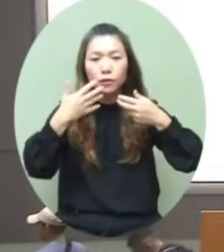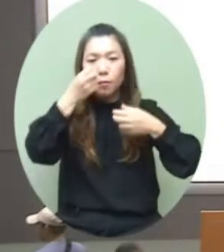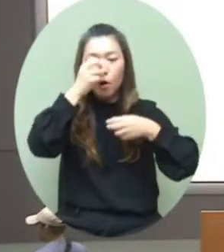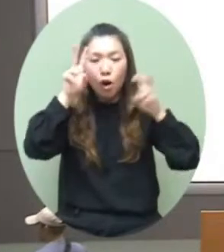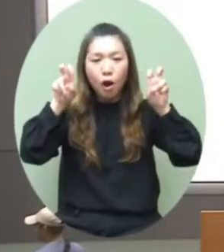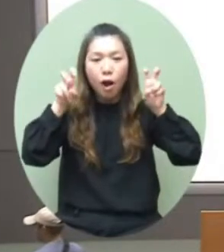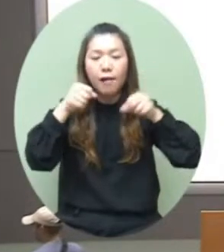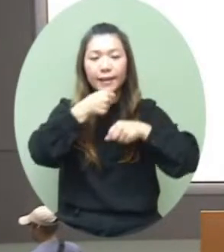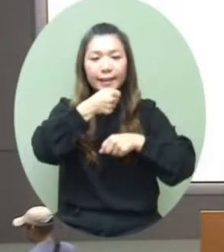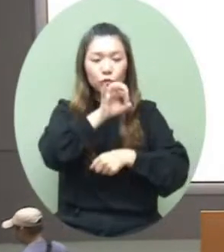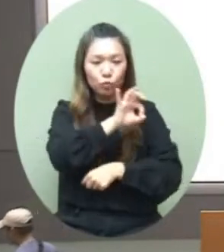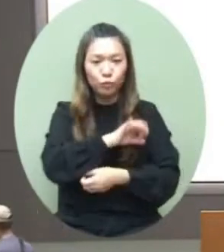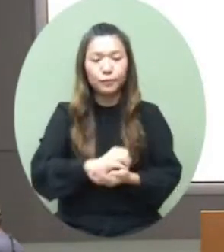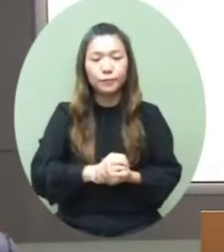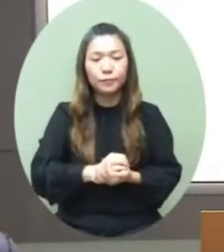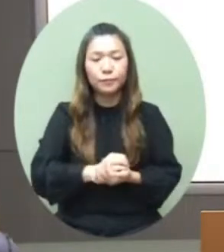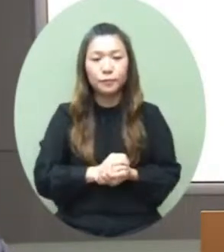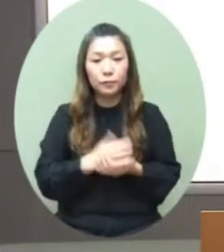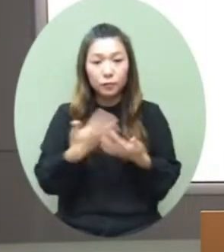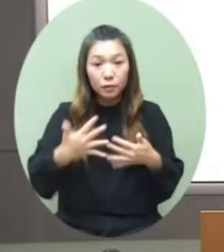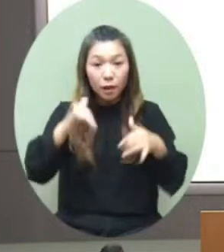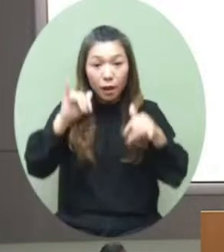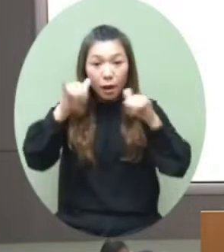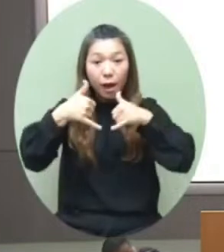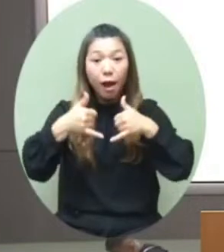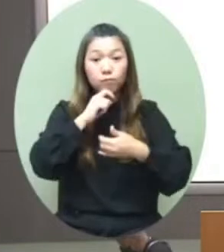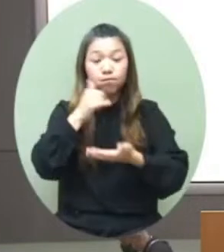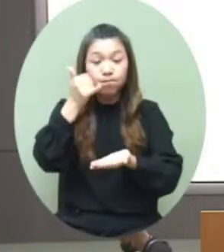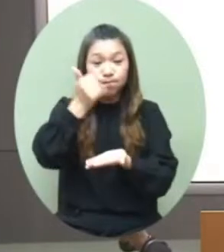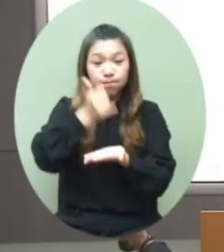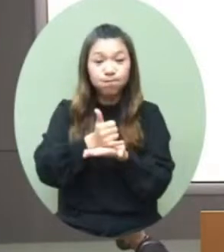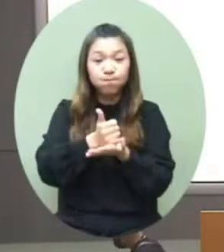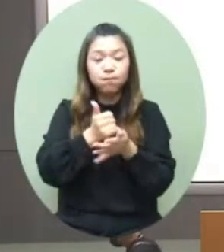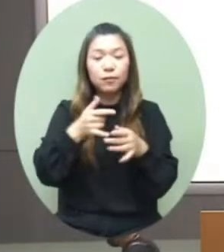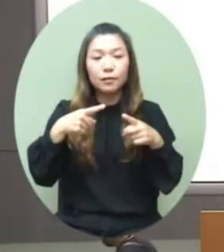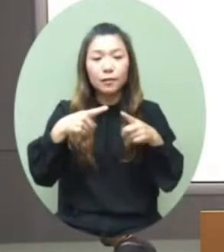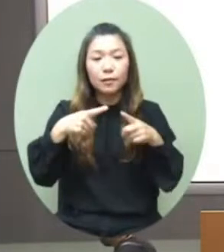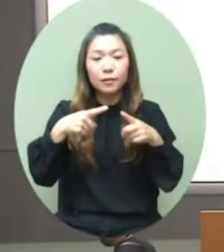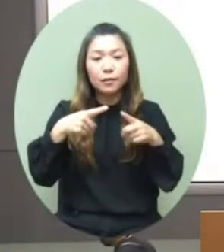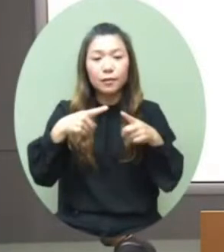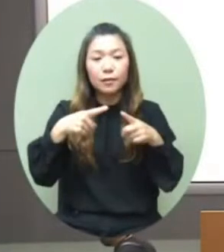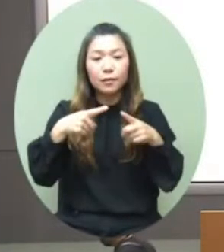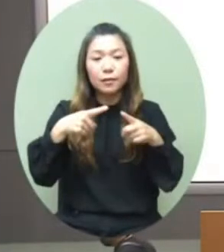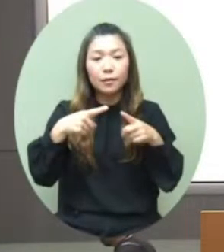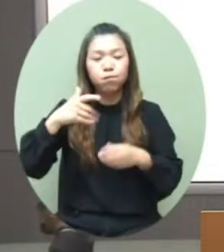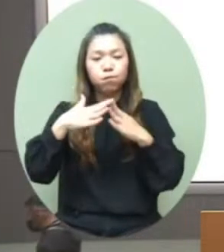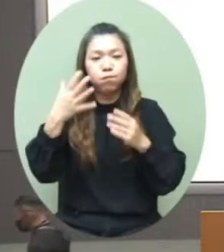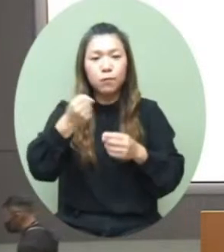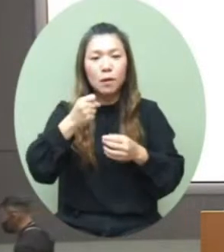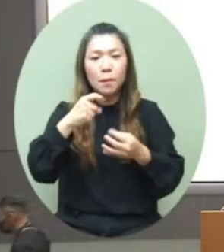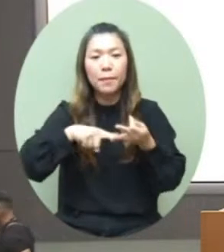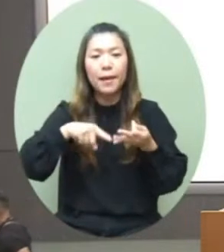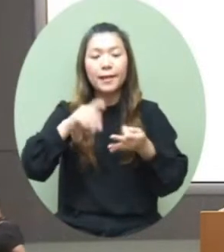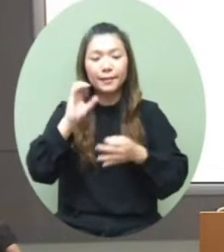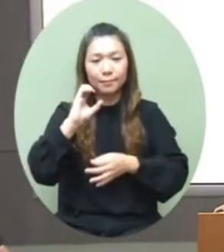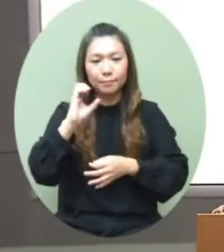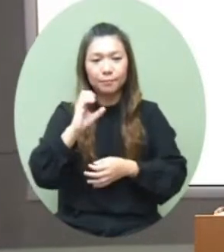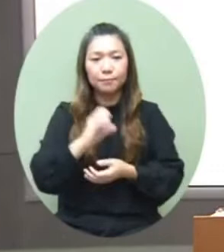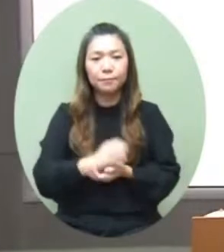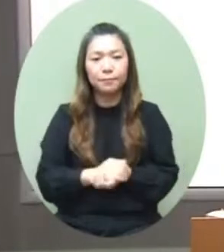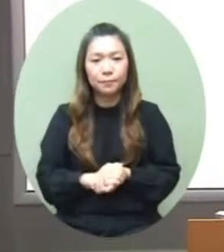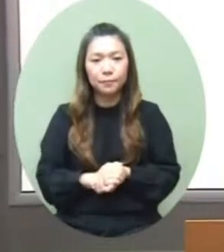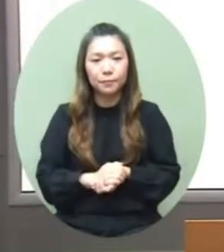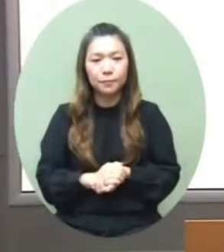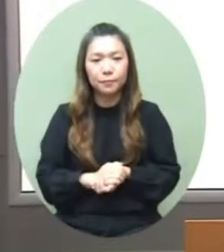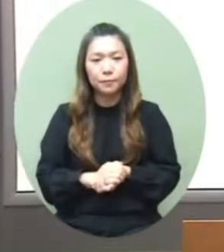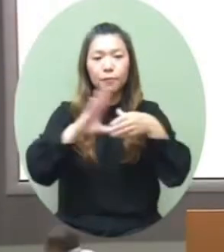Friends of the media.Welcome to the press conference on Happy Hong Kong campaign. We have with us the Financial Secretary,